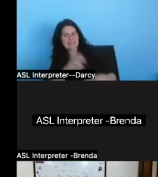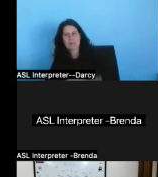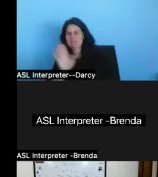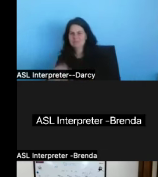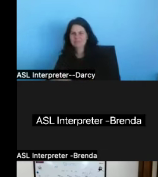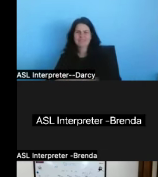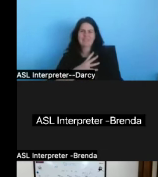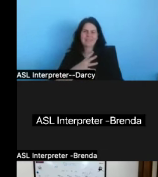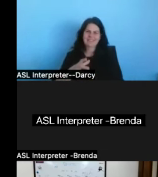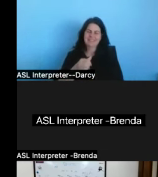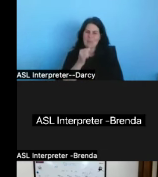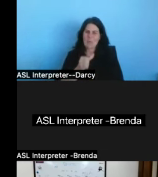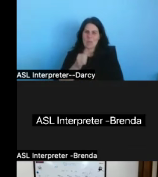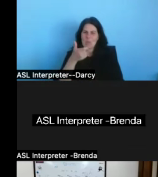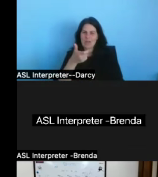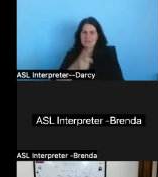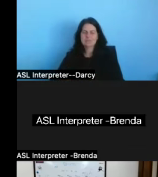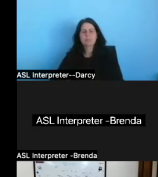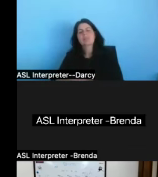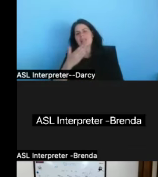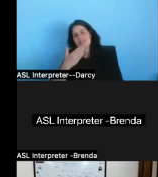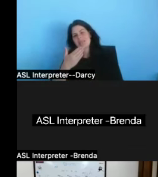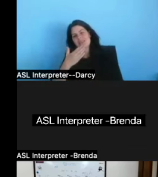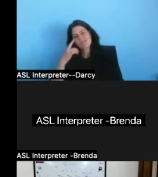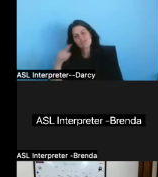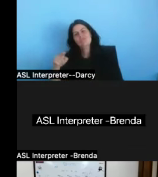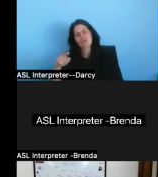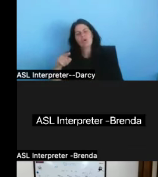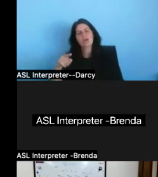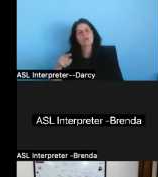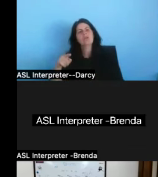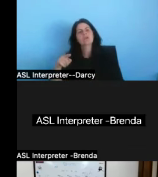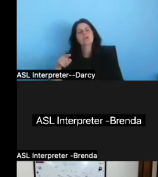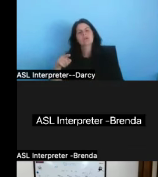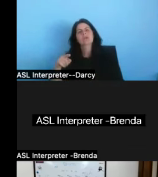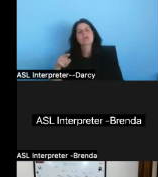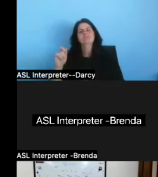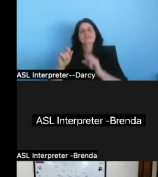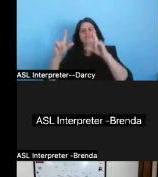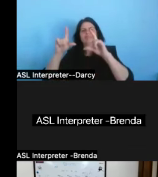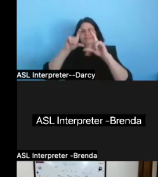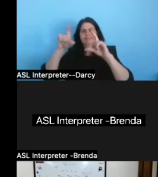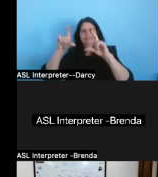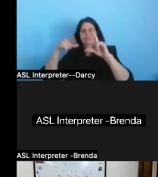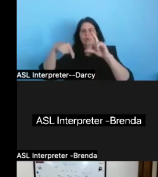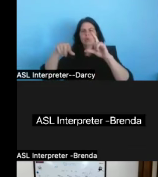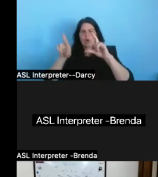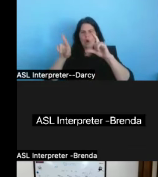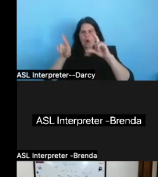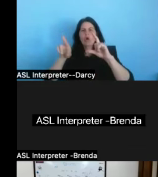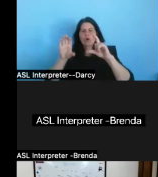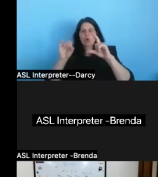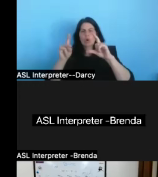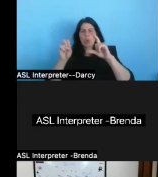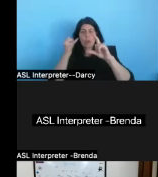it. Thanks for putting the QR code here. So I'll leave this here for a moment. If anybody wants to use your phone